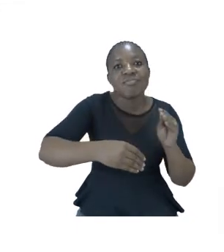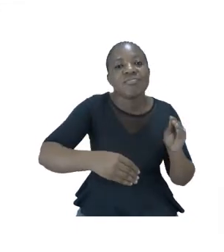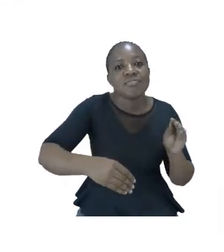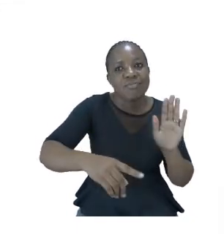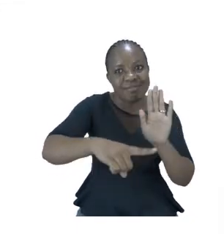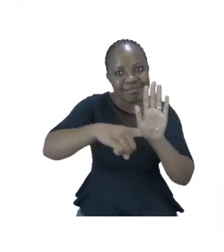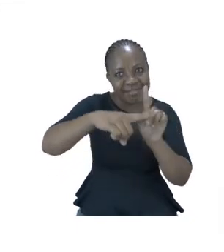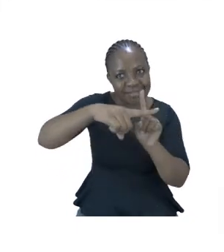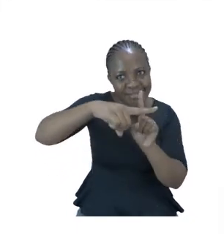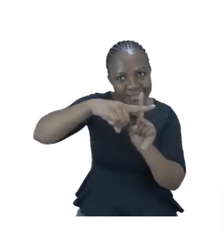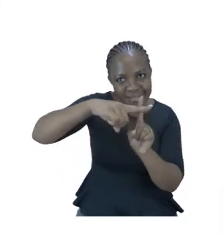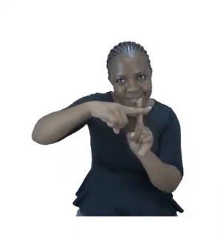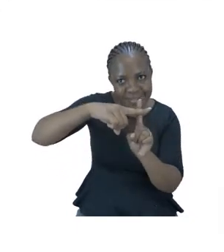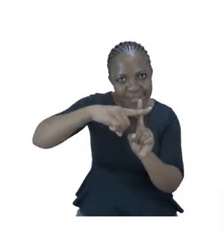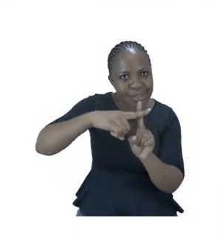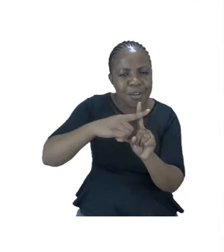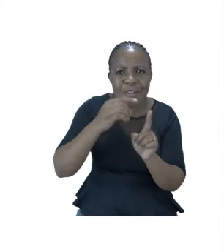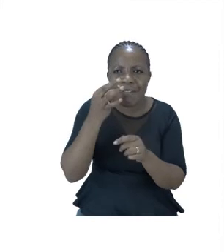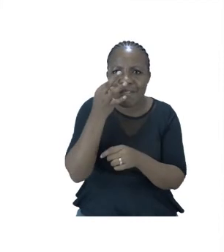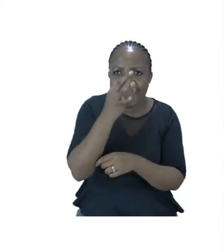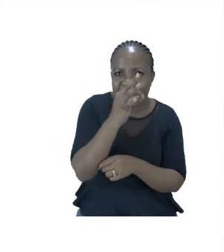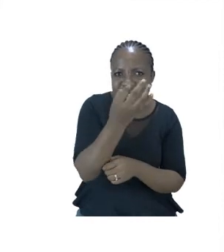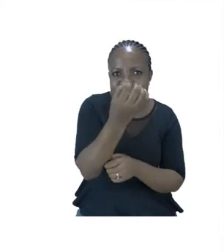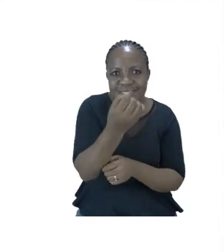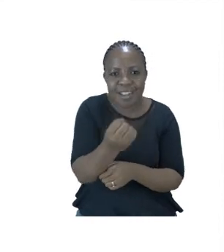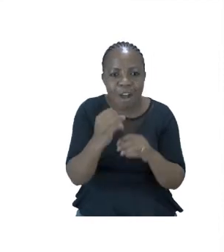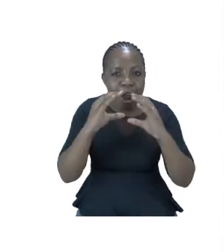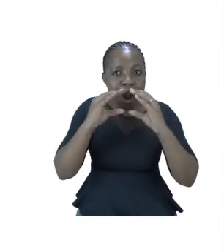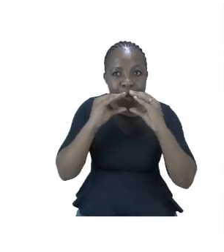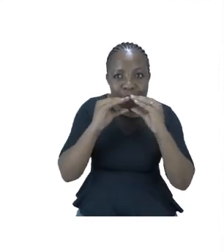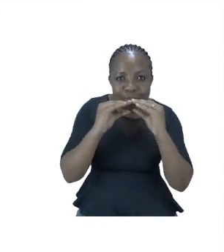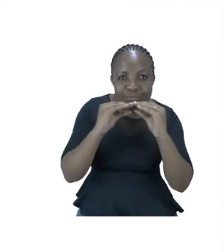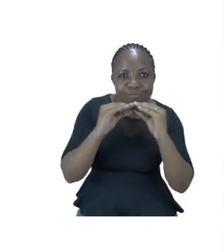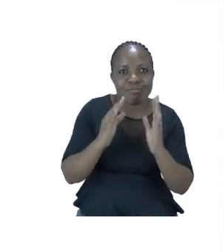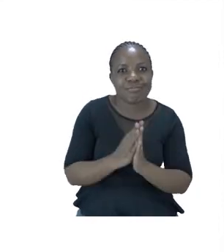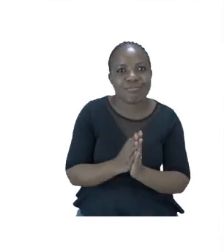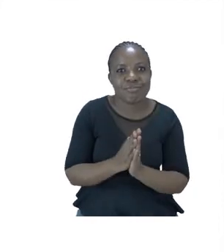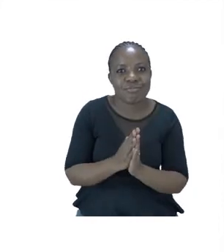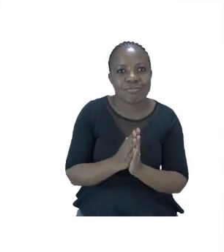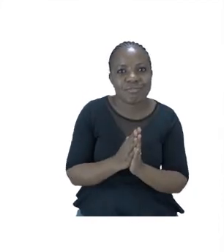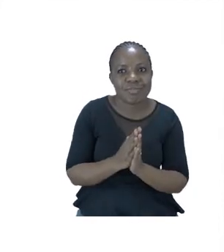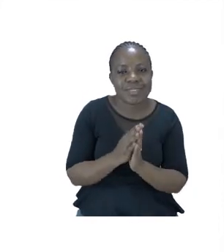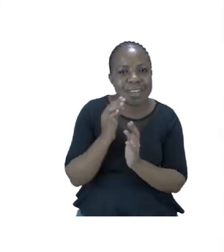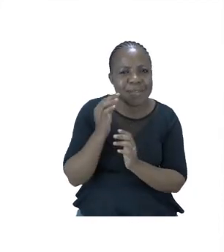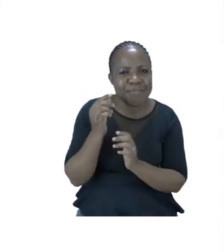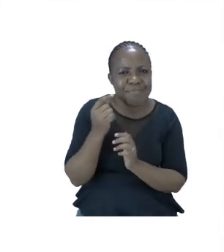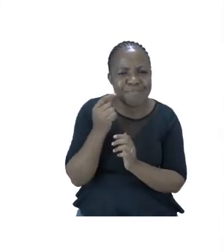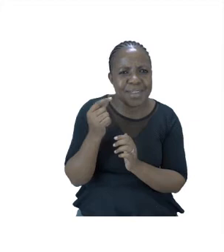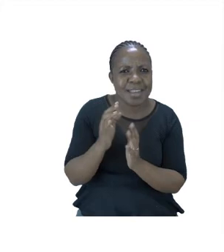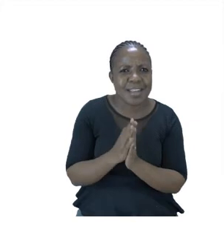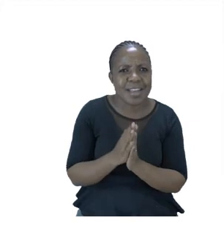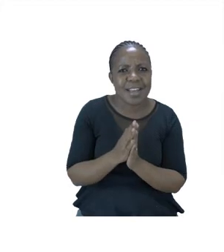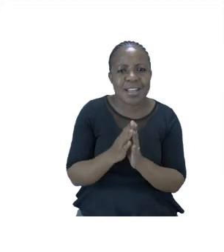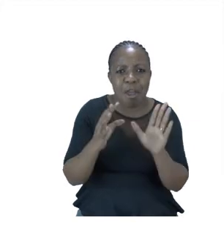fun. We have flowers. We have hamburgers. We have bees and leaves